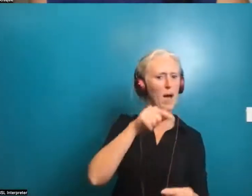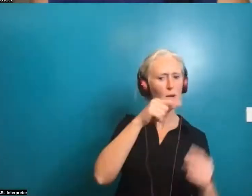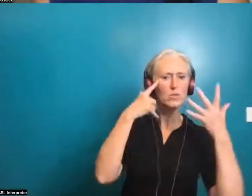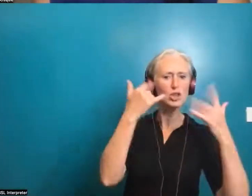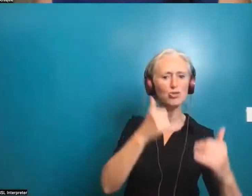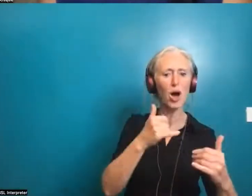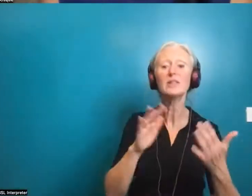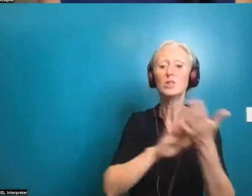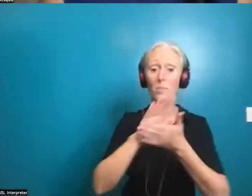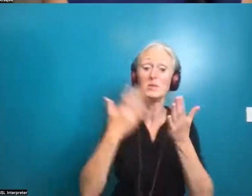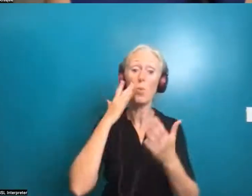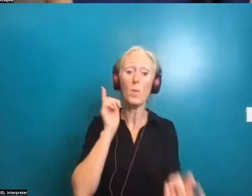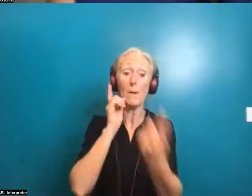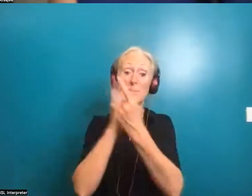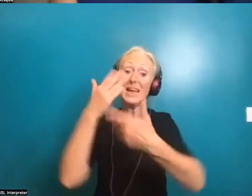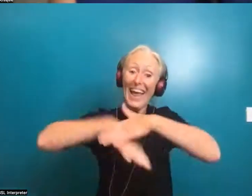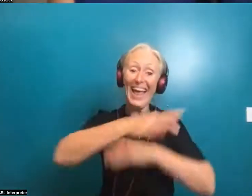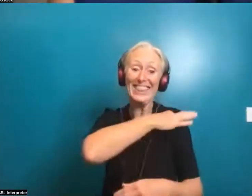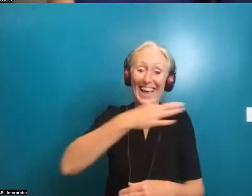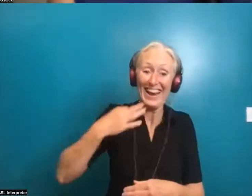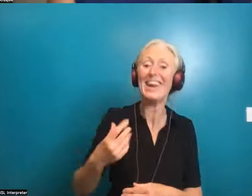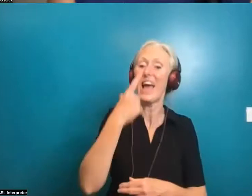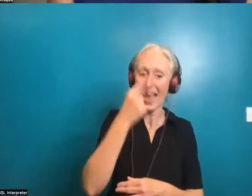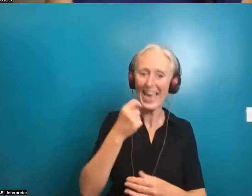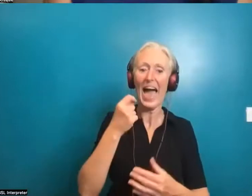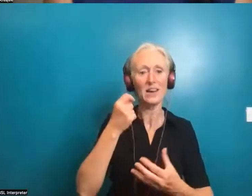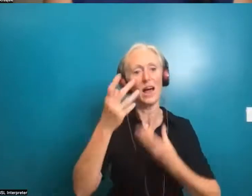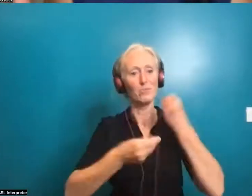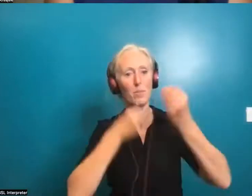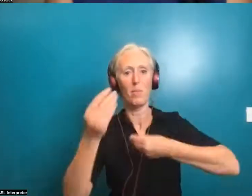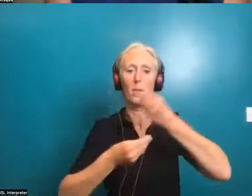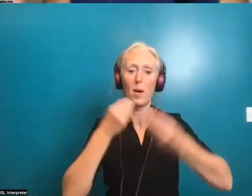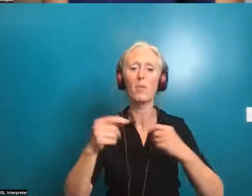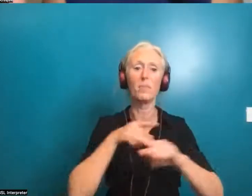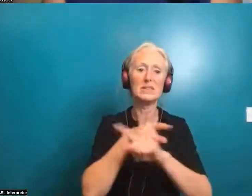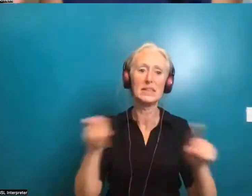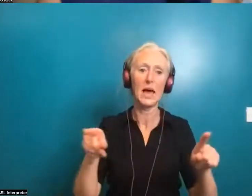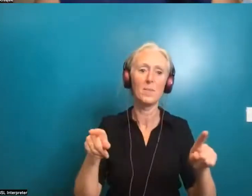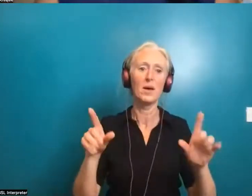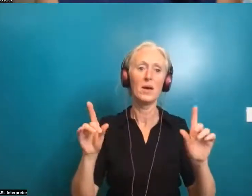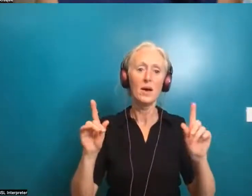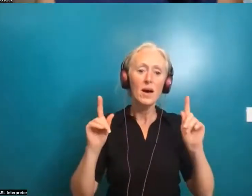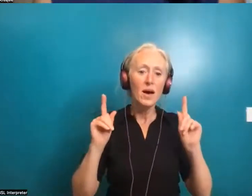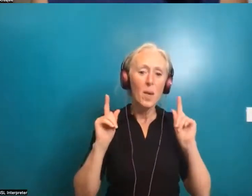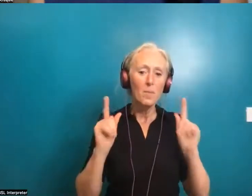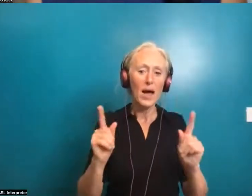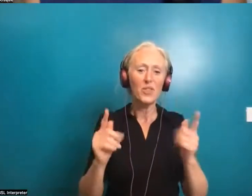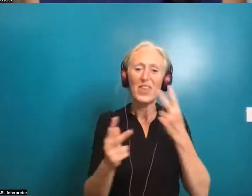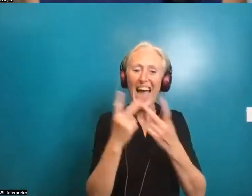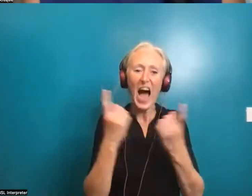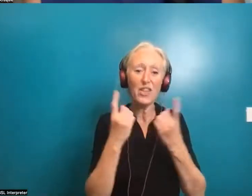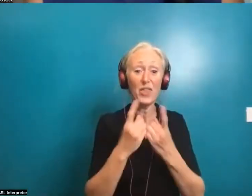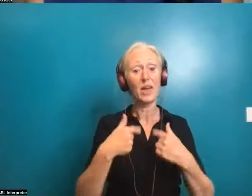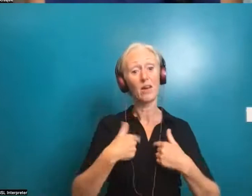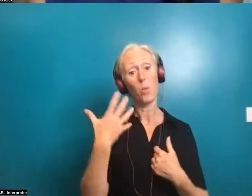get an update for me. But it would be hard for me to just send out emails unless I mean, you know, the other thing is we've got our